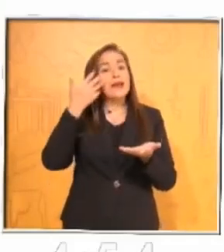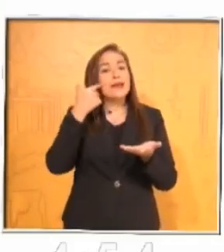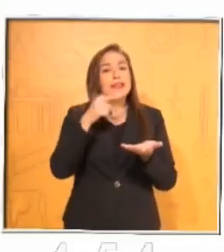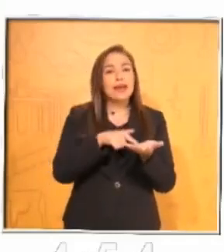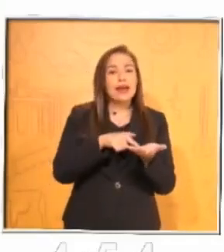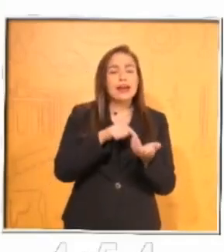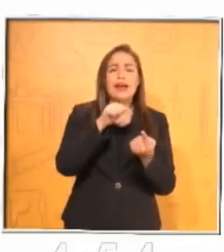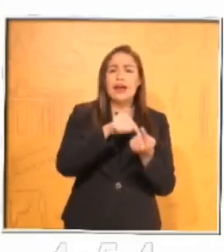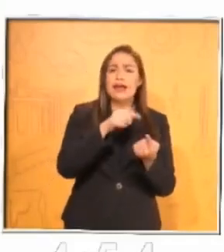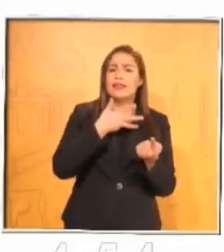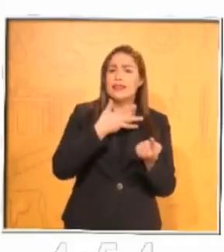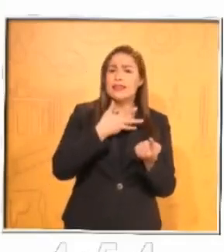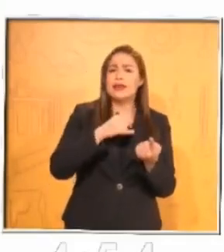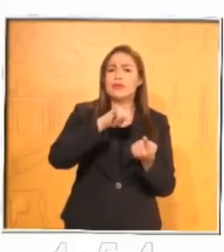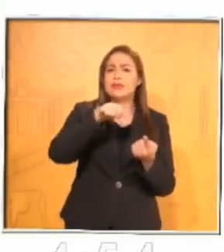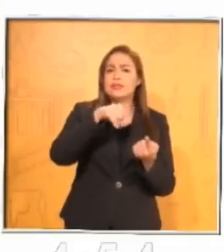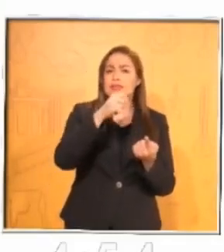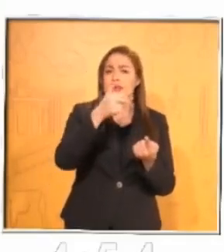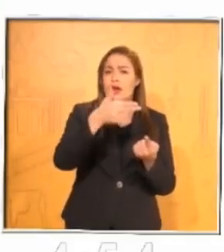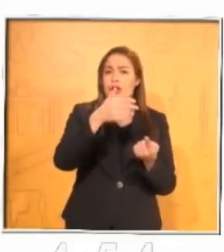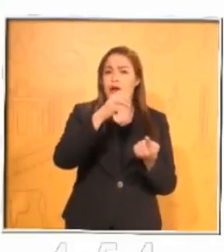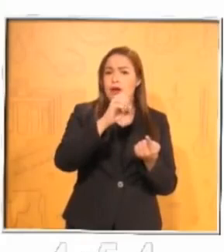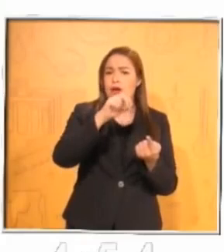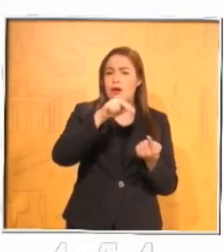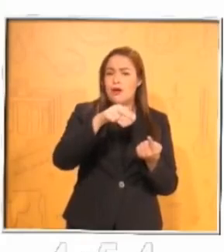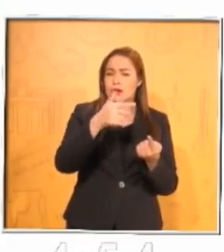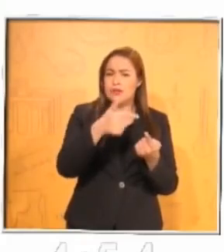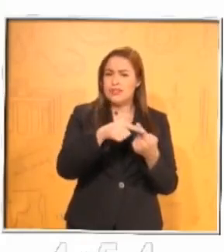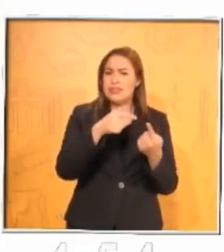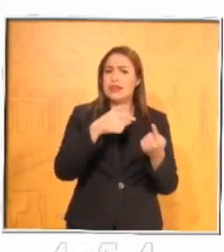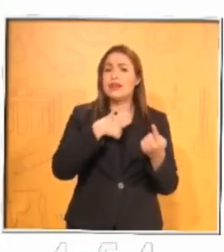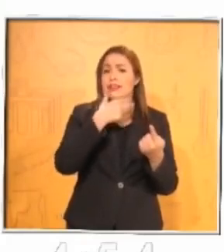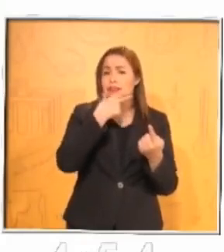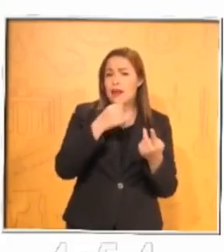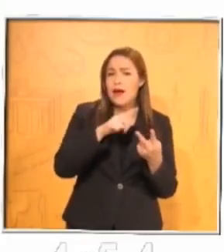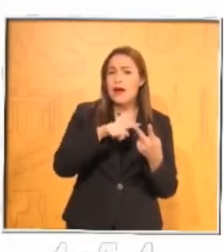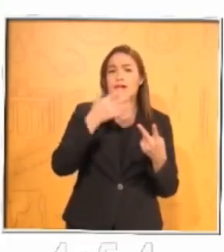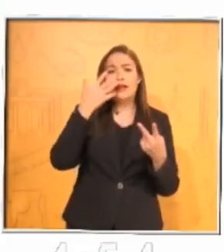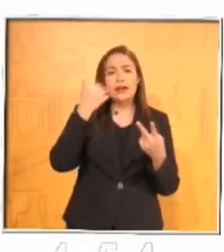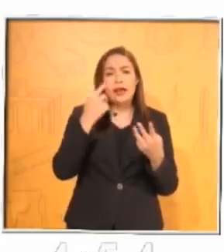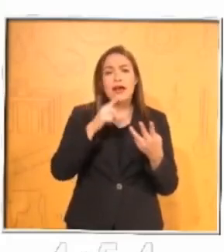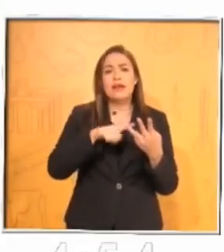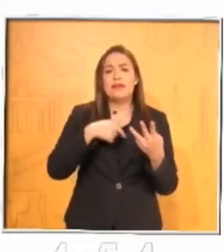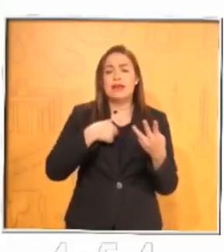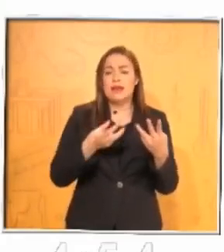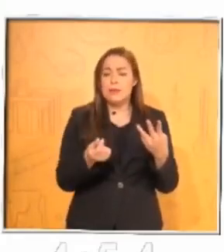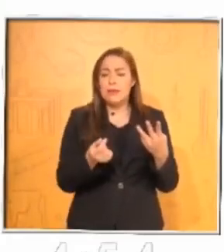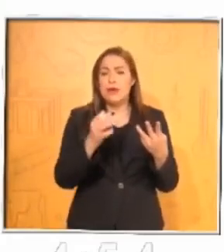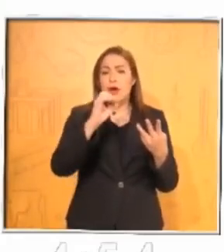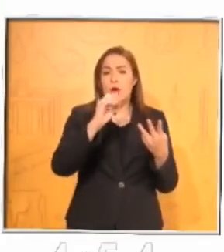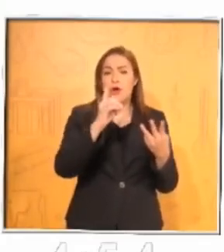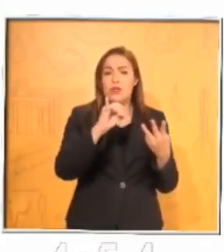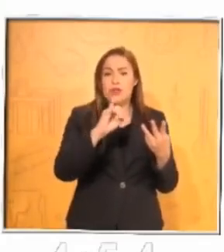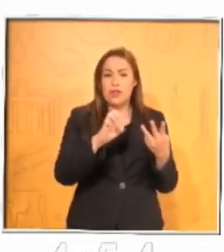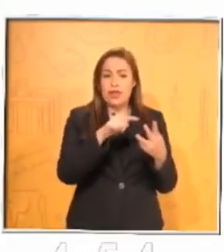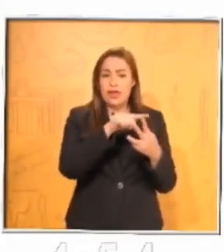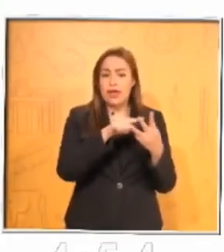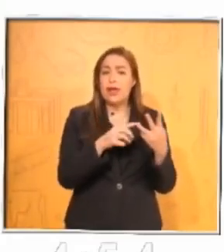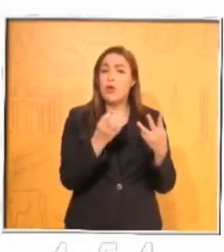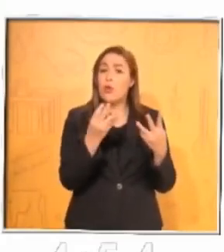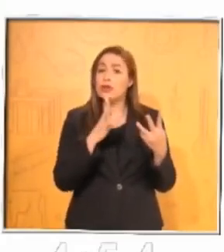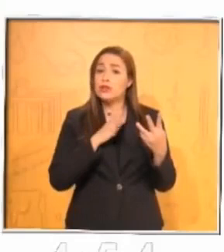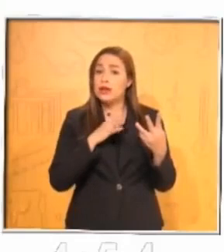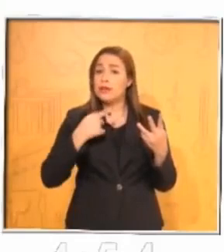John, Garfield, and Audie. How many characters are there? There are 3